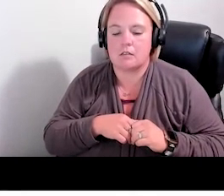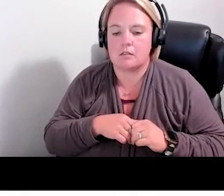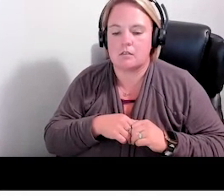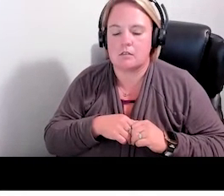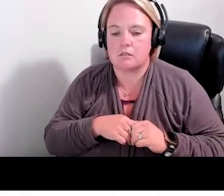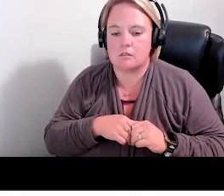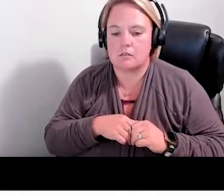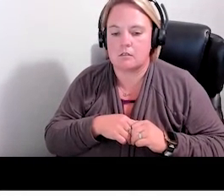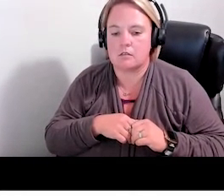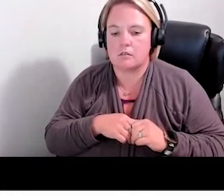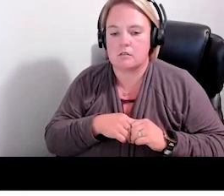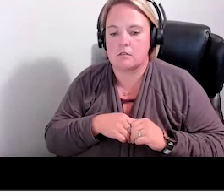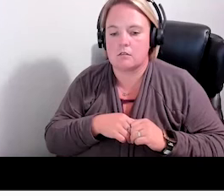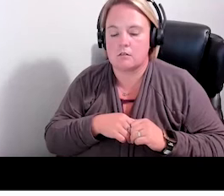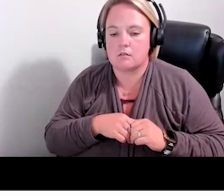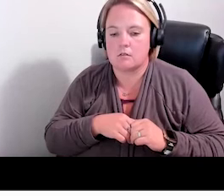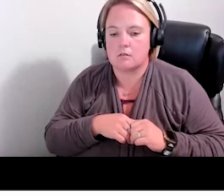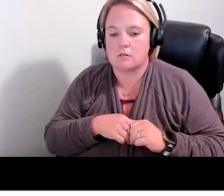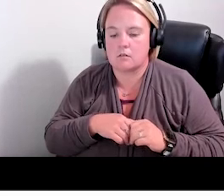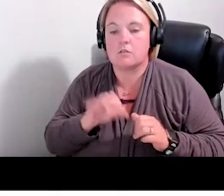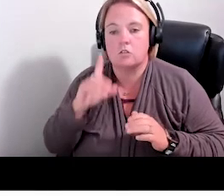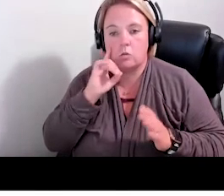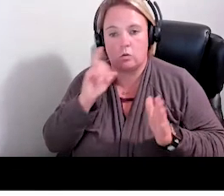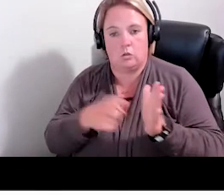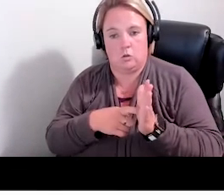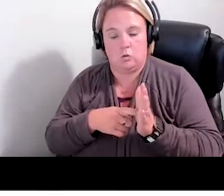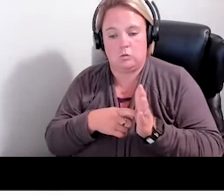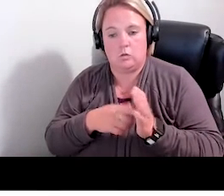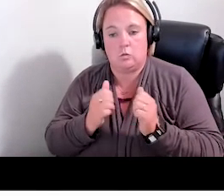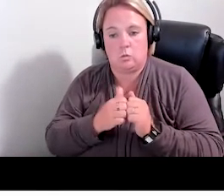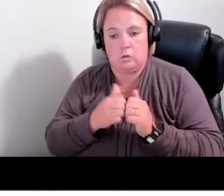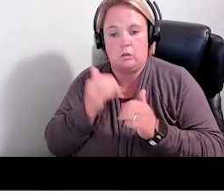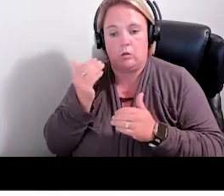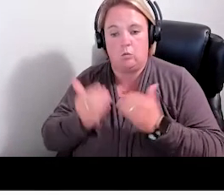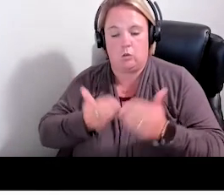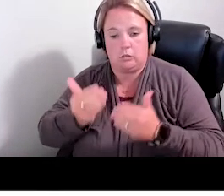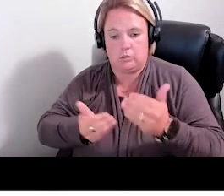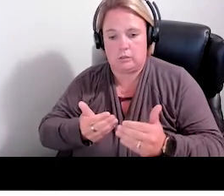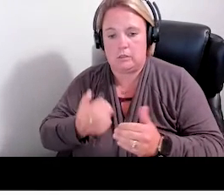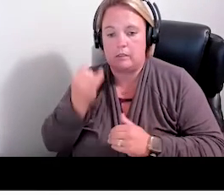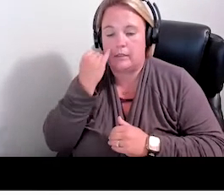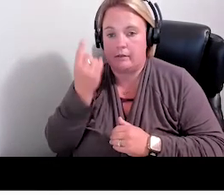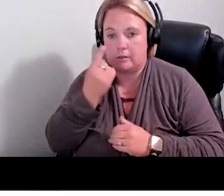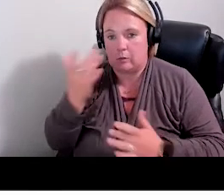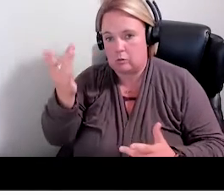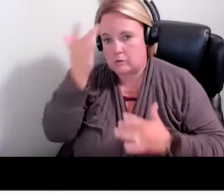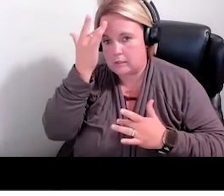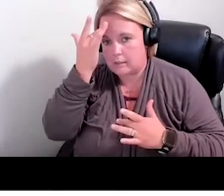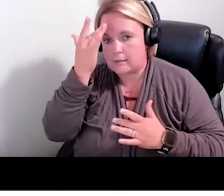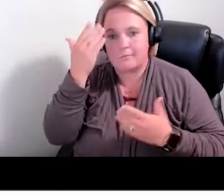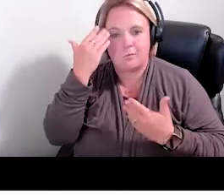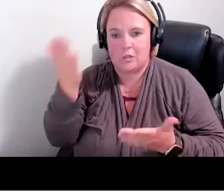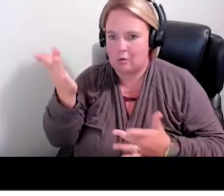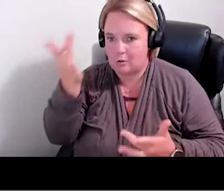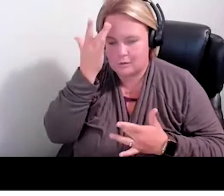noticed that within our own processes, if someone was out sick, we didn't know if someone was out